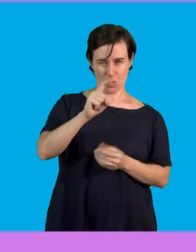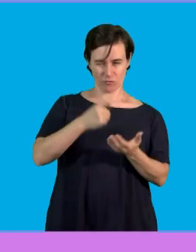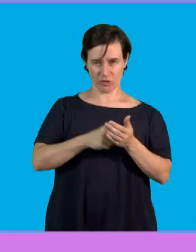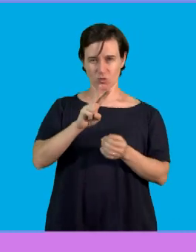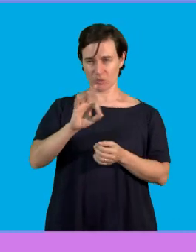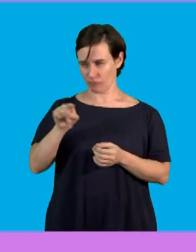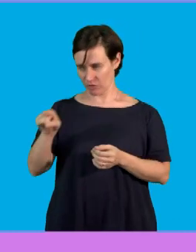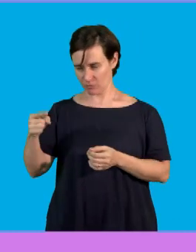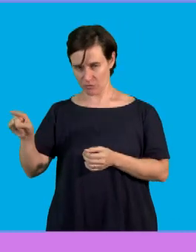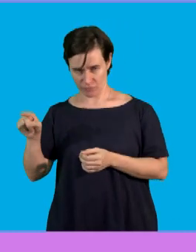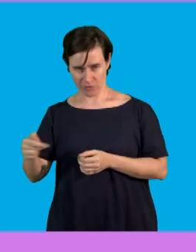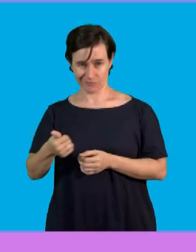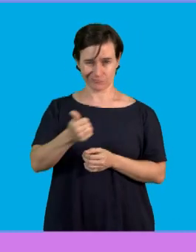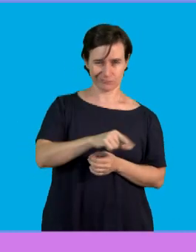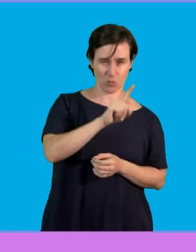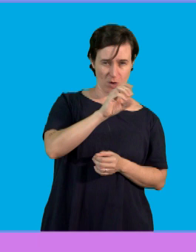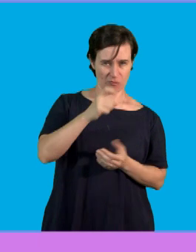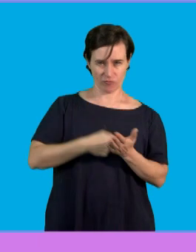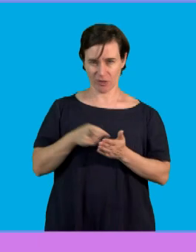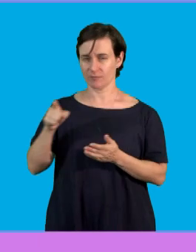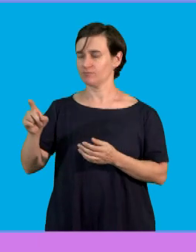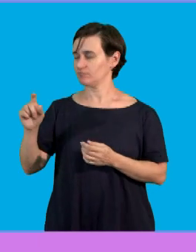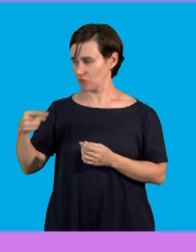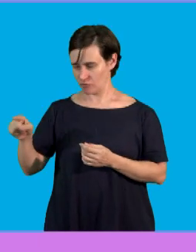801.23 cents, we have 100, we have